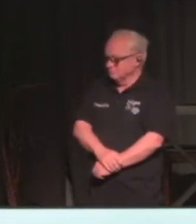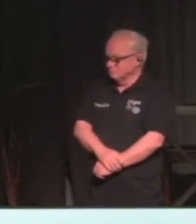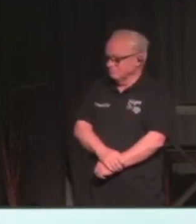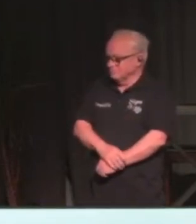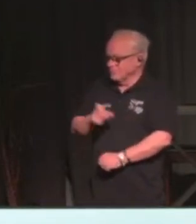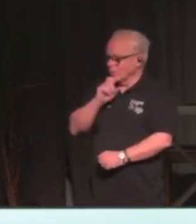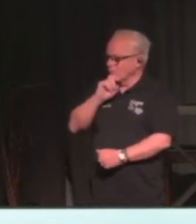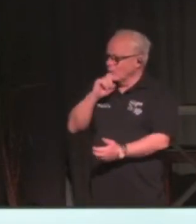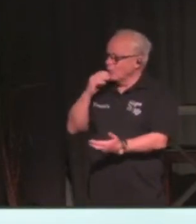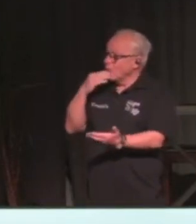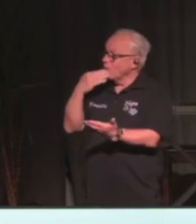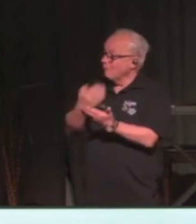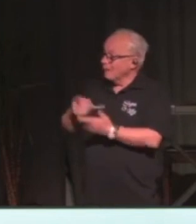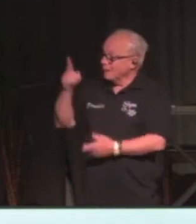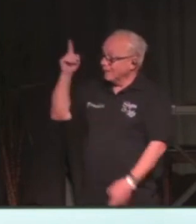Who obeyed him